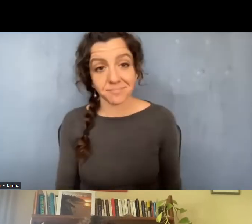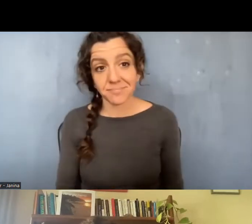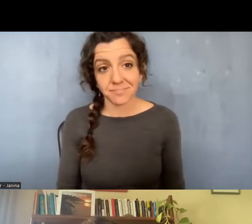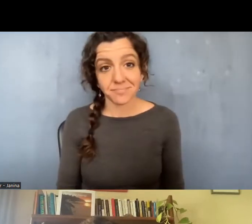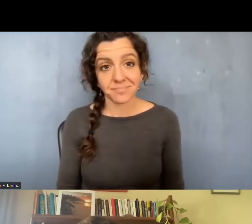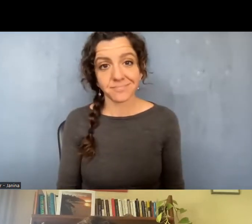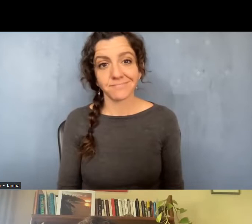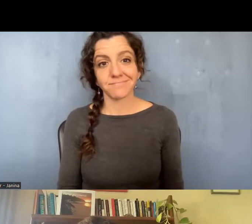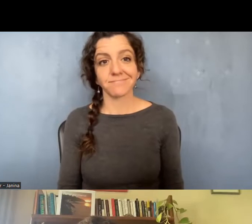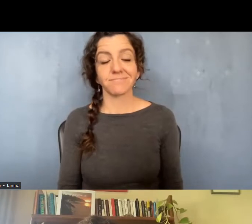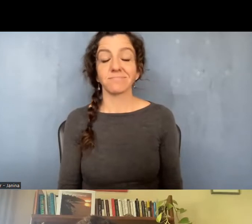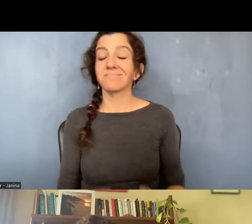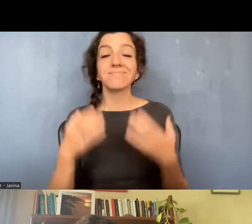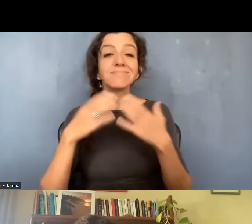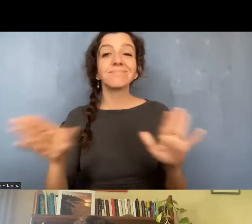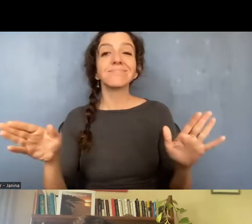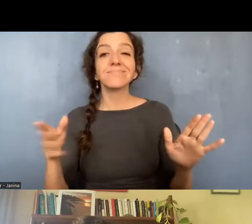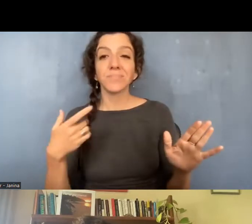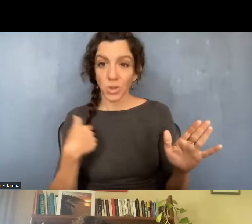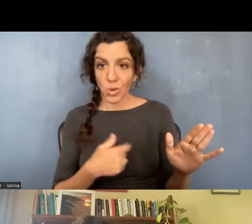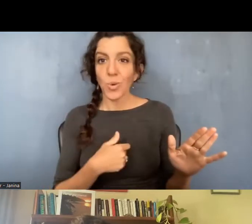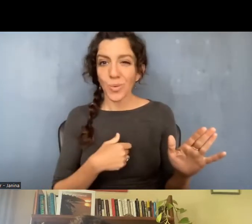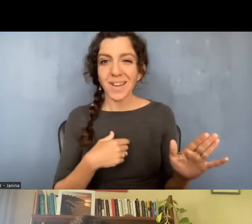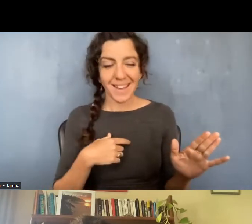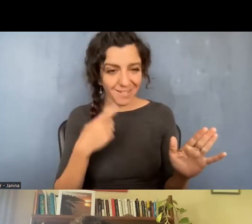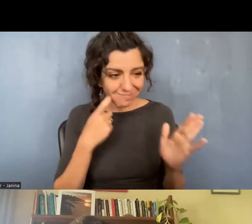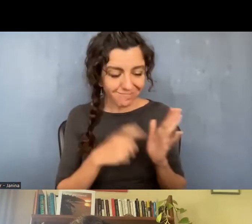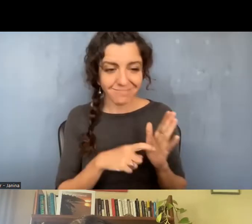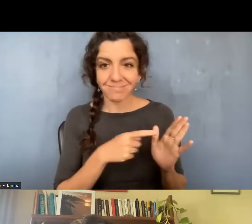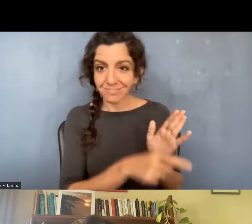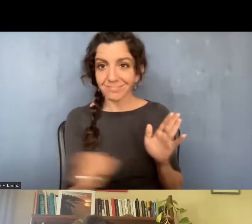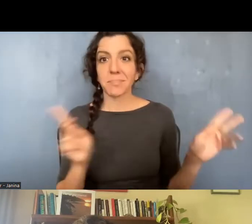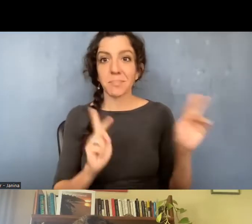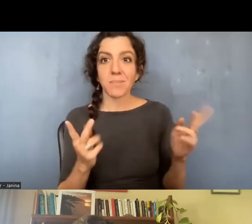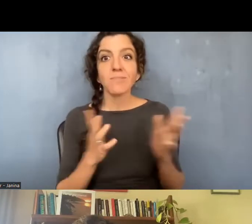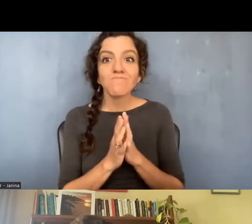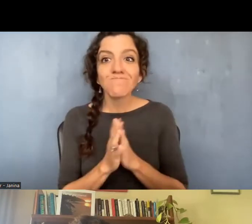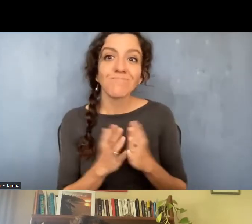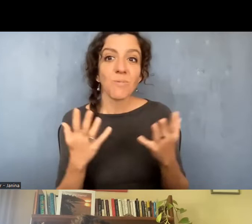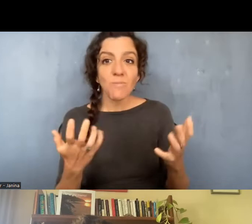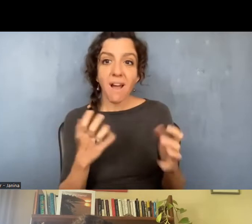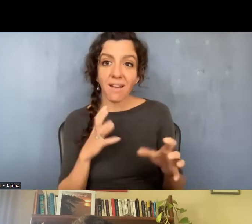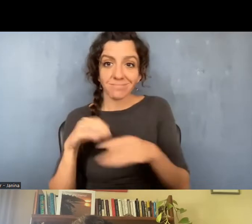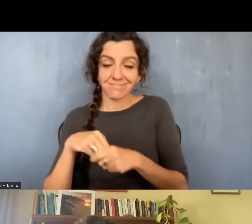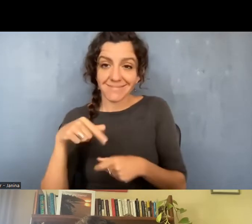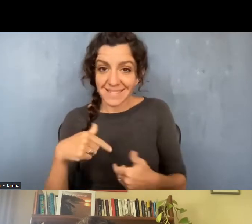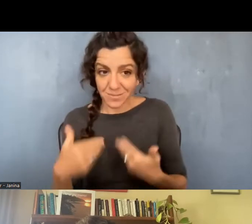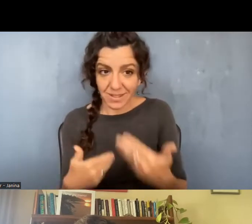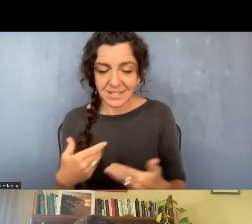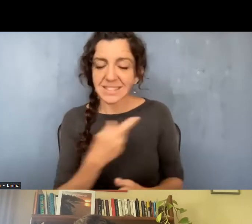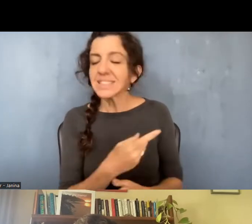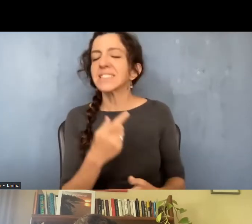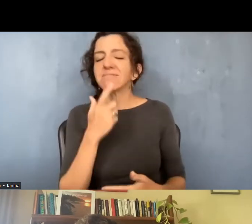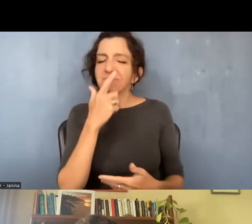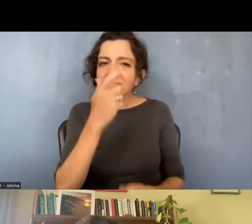In general, we found that people really want to participate in this process. They are interested, excited, and ready